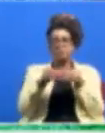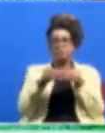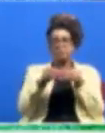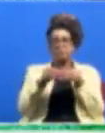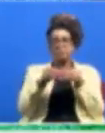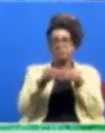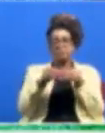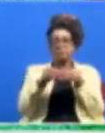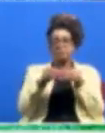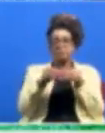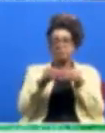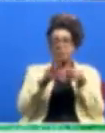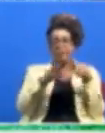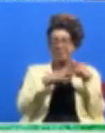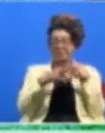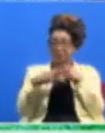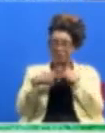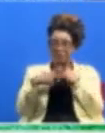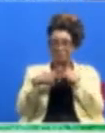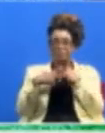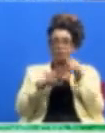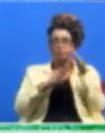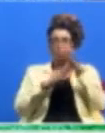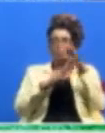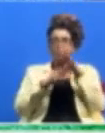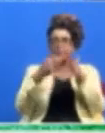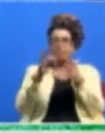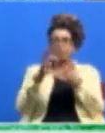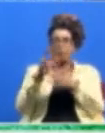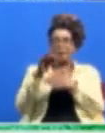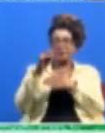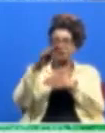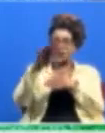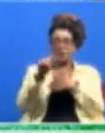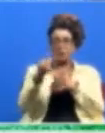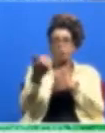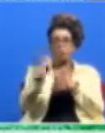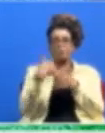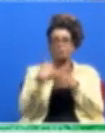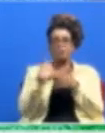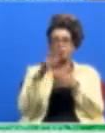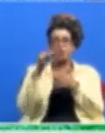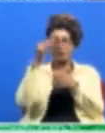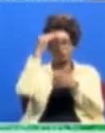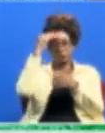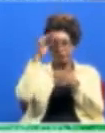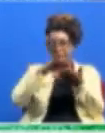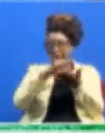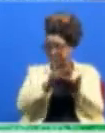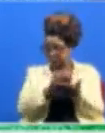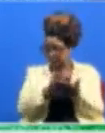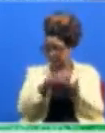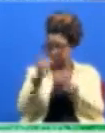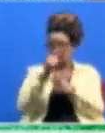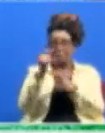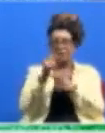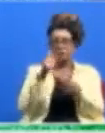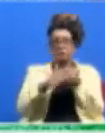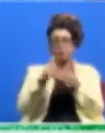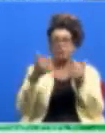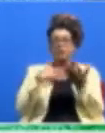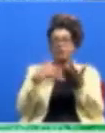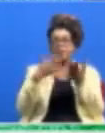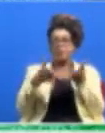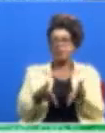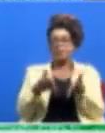Kenya Sevens all-time top try scorer Collins Injera graced the Kenya Education Fund golf tournament that was held at the Karen Country